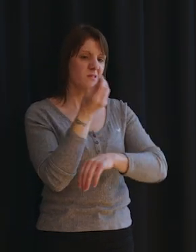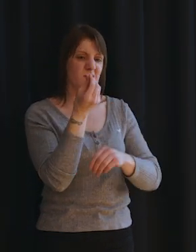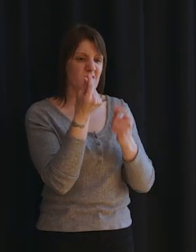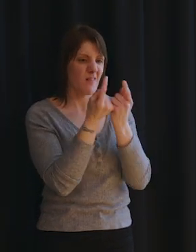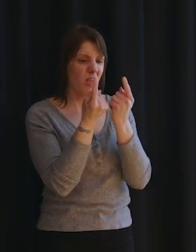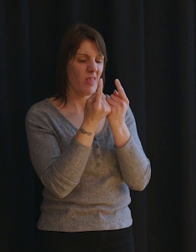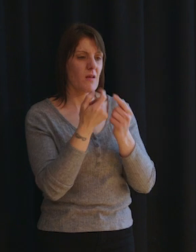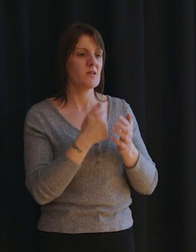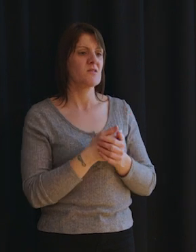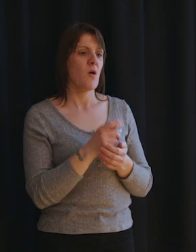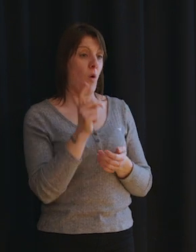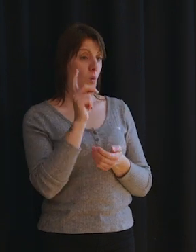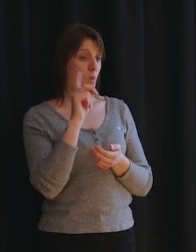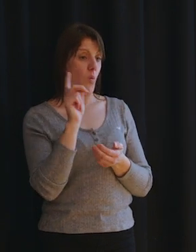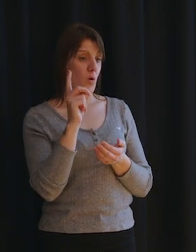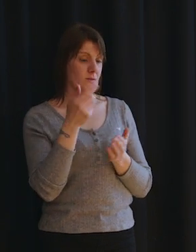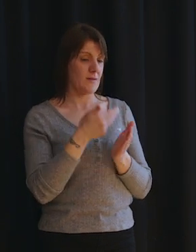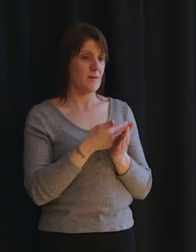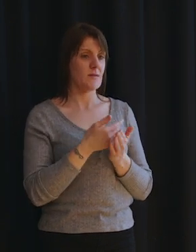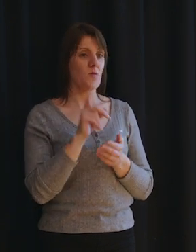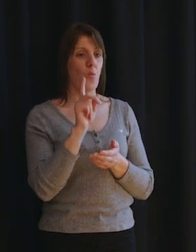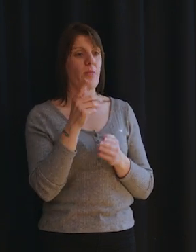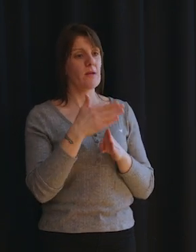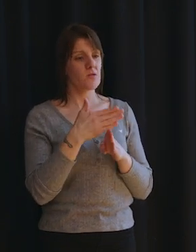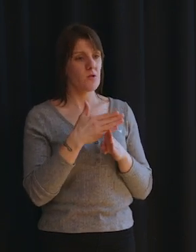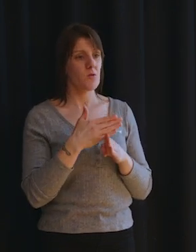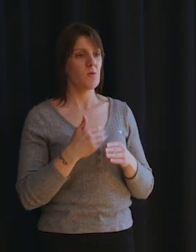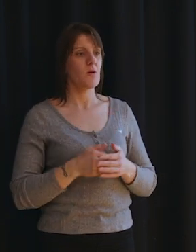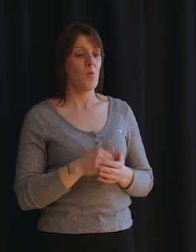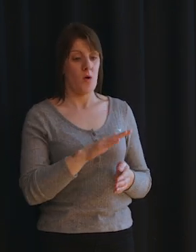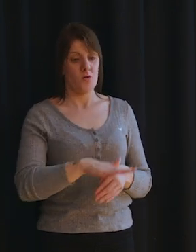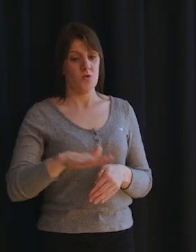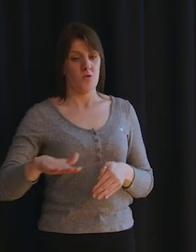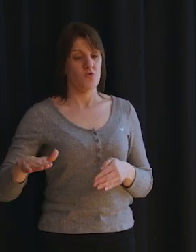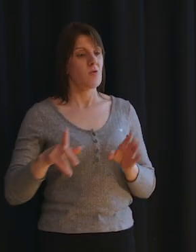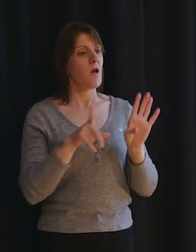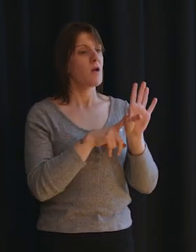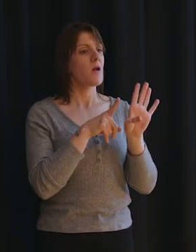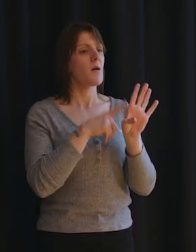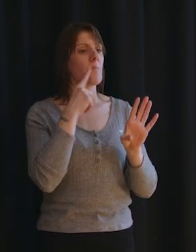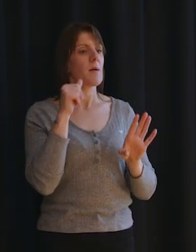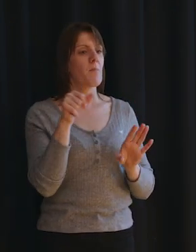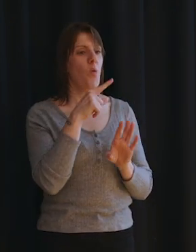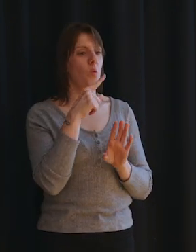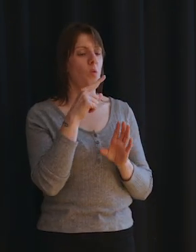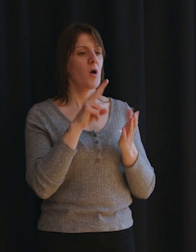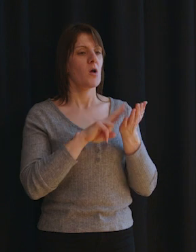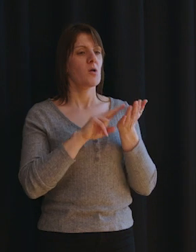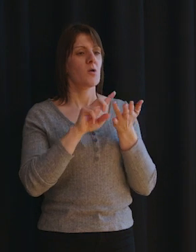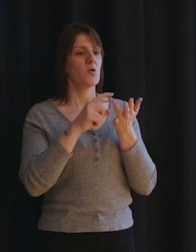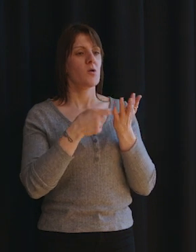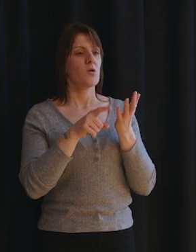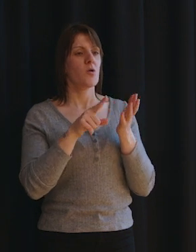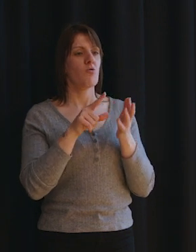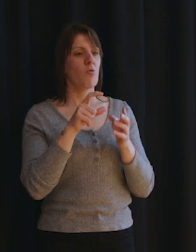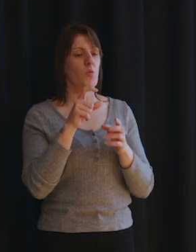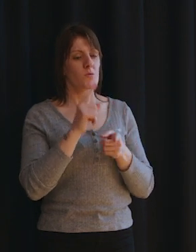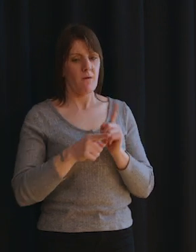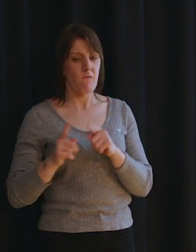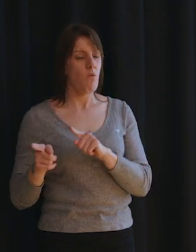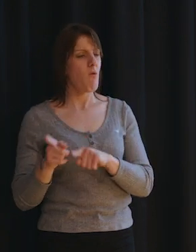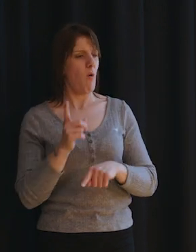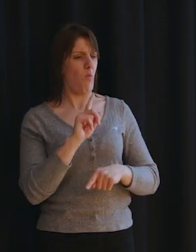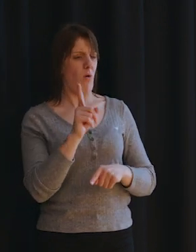may do and what it is that sort of children, young people who are neurodiverse, what it might be that they're kind of seeking from